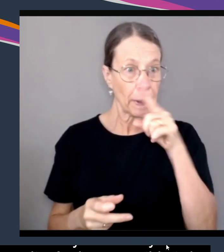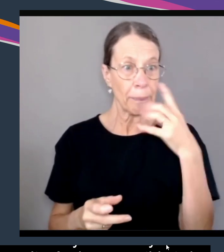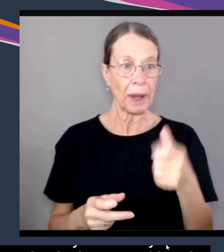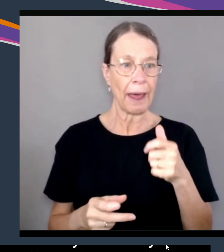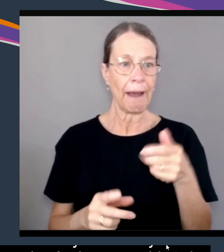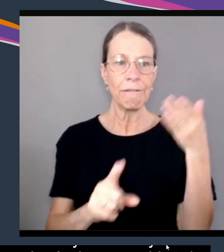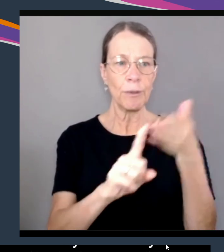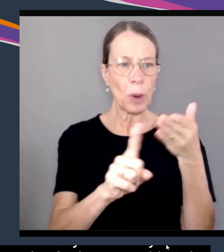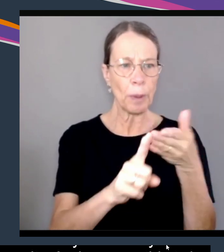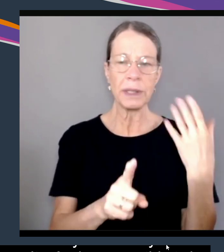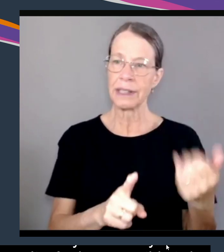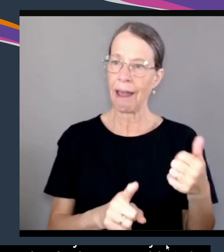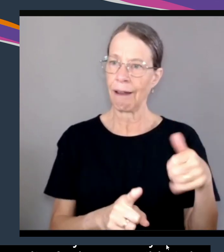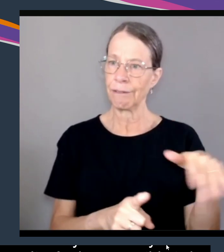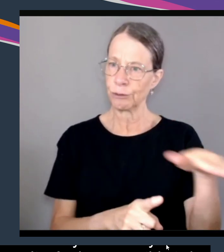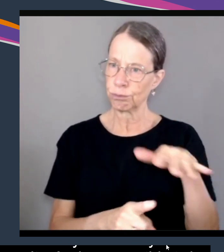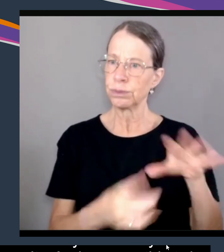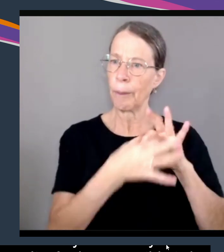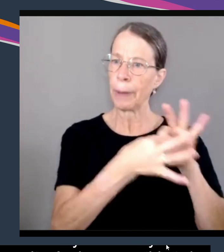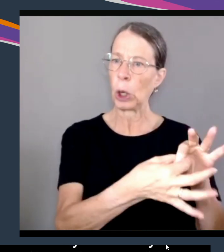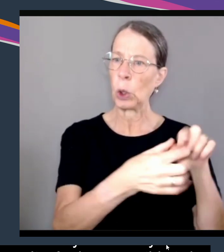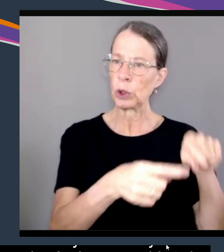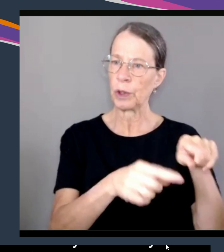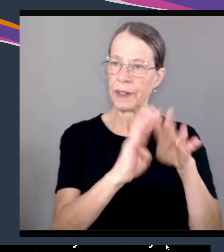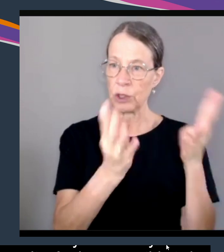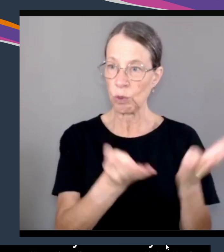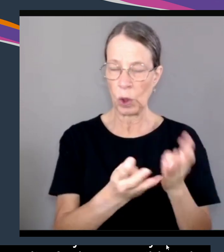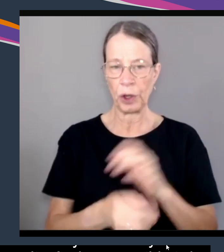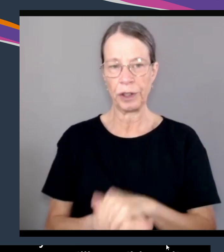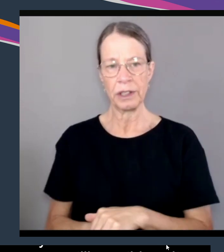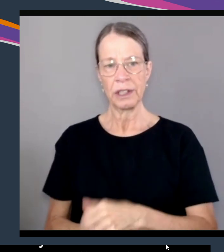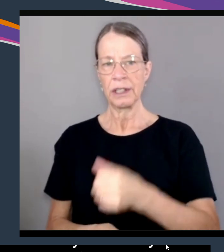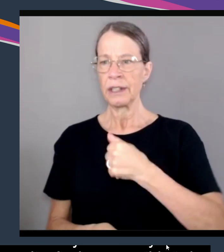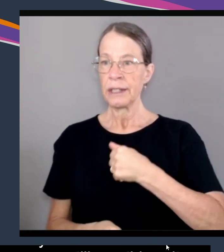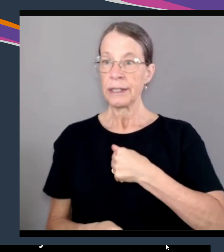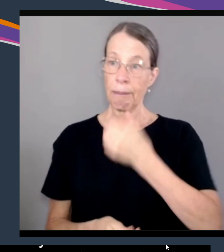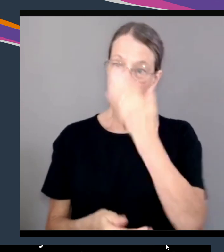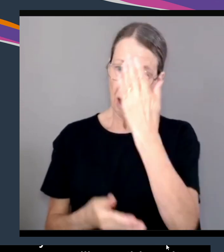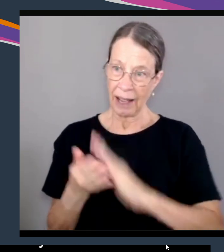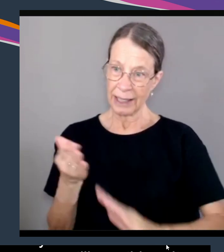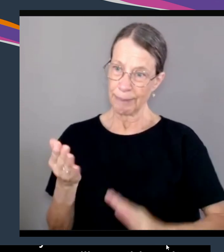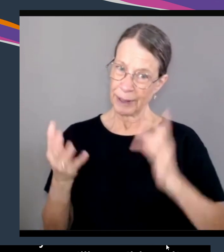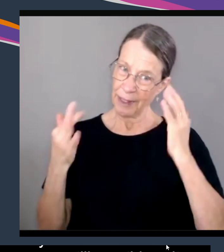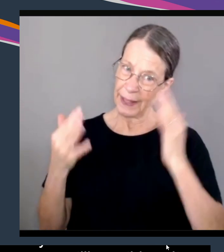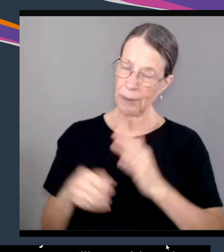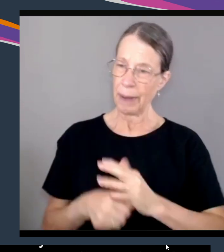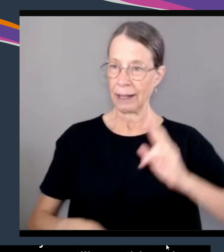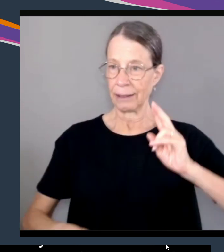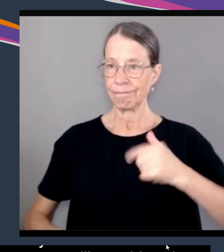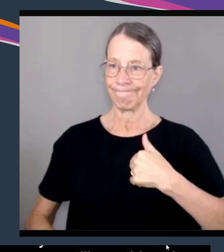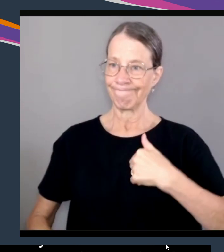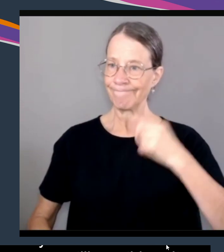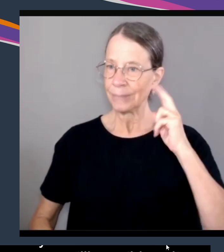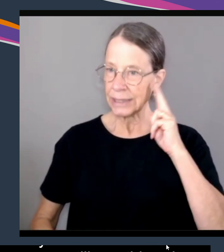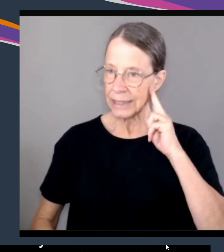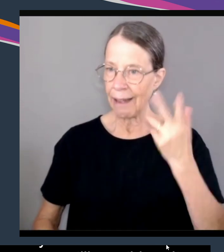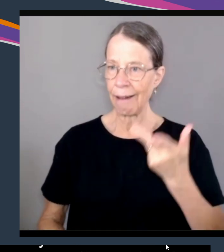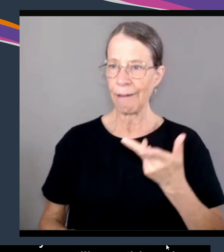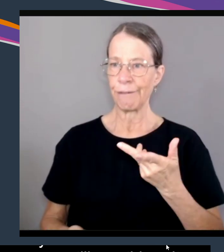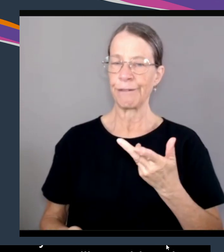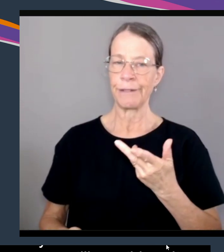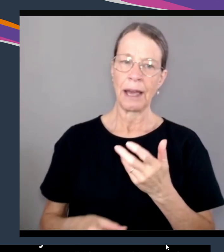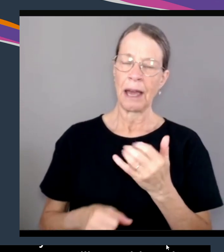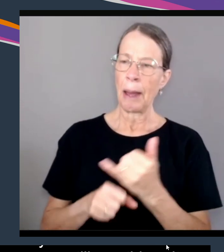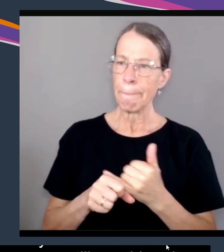is a worldview. So if I translate my experience as a deaf person, the medical scientific world, they give me these